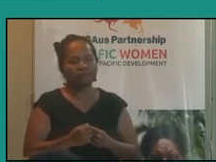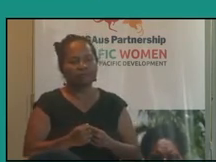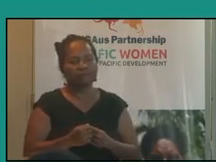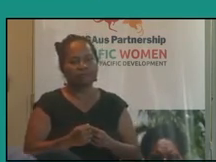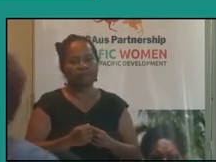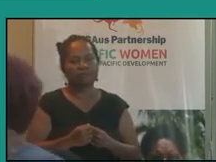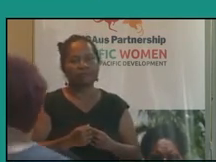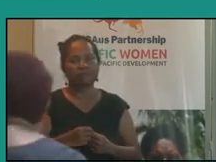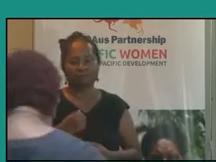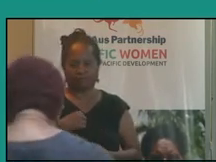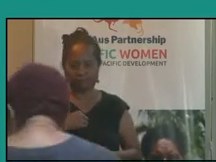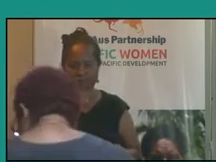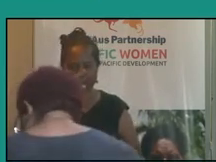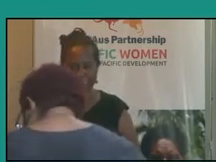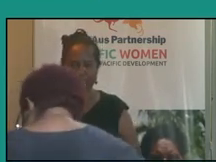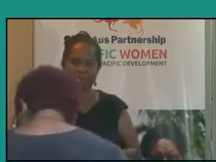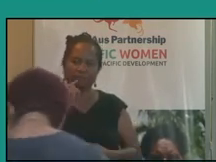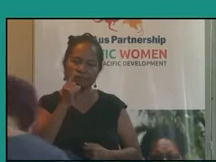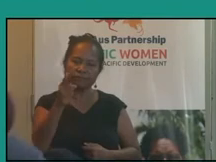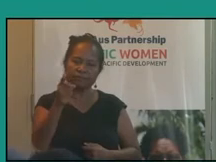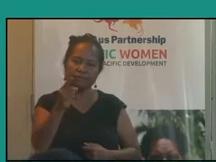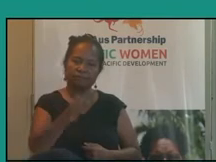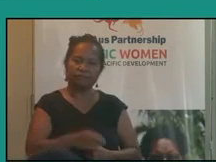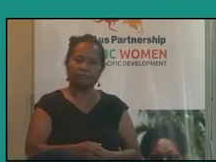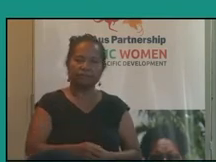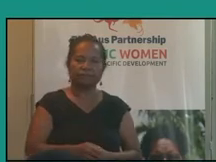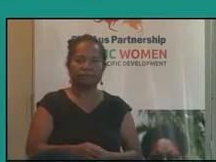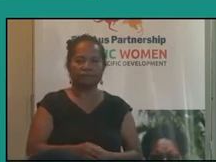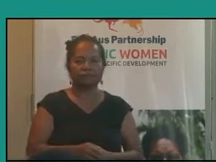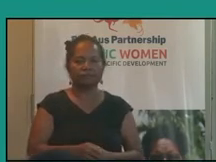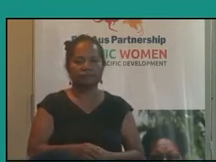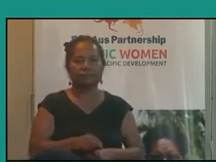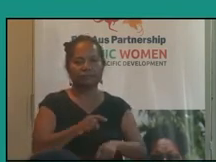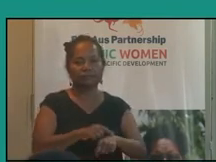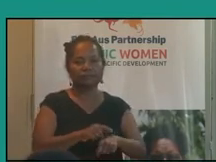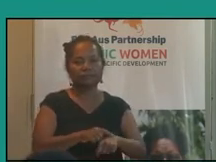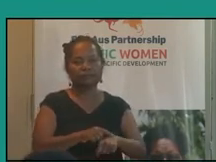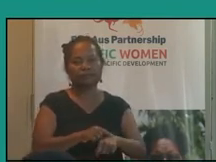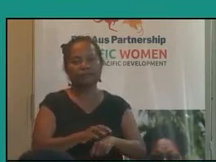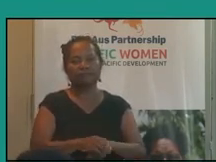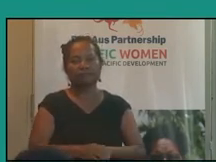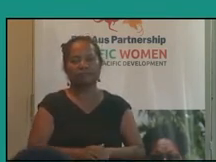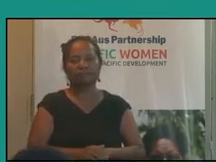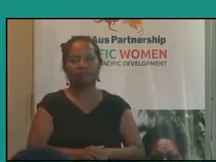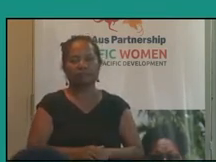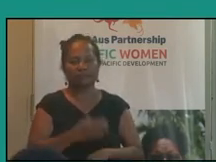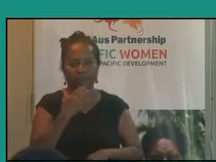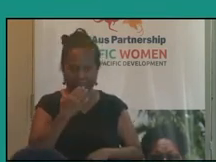That's all I can say at the moment, and we can add a bit later. I'm just aware of the time. Thank you, Dulciana.